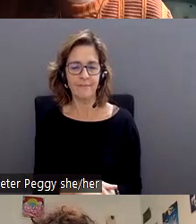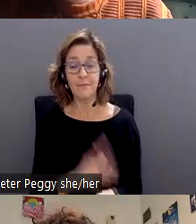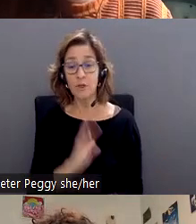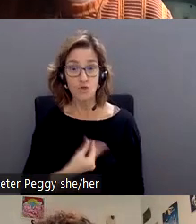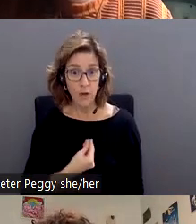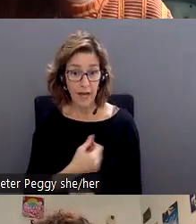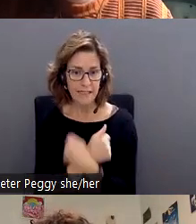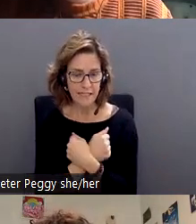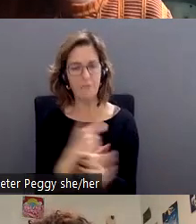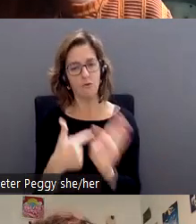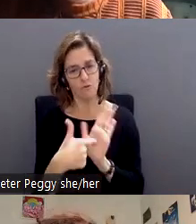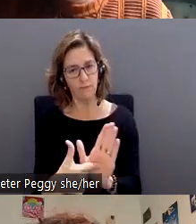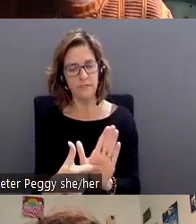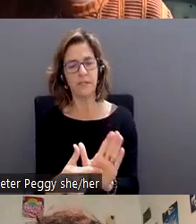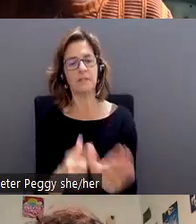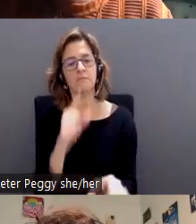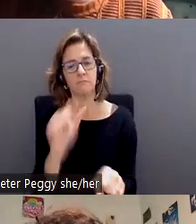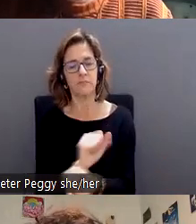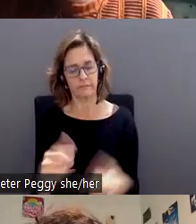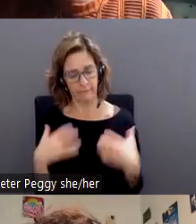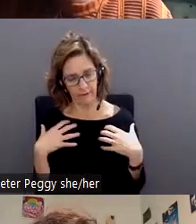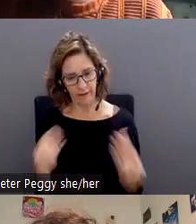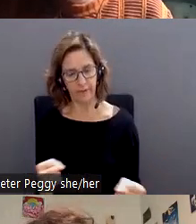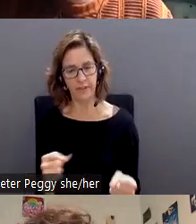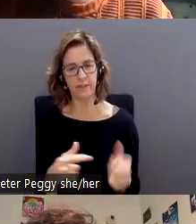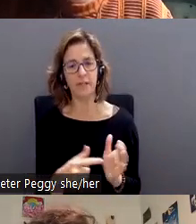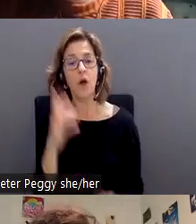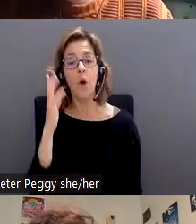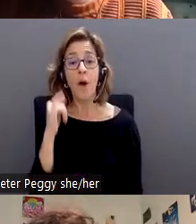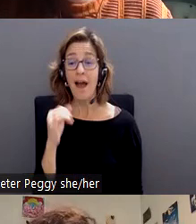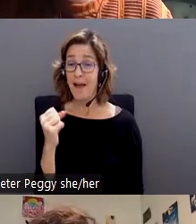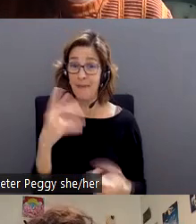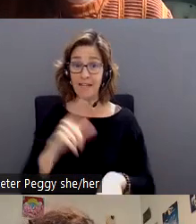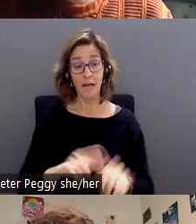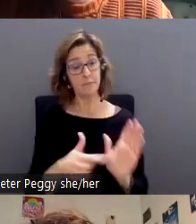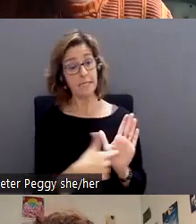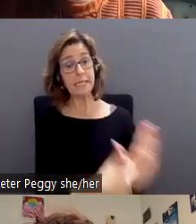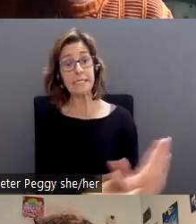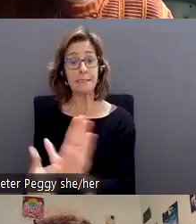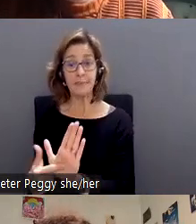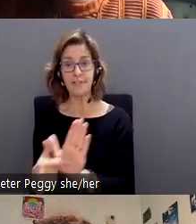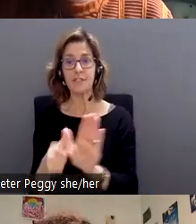stories are depictions of gender-based violence, of intimate partner